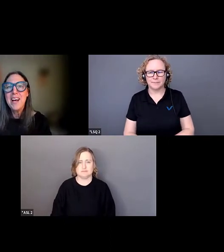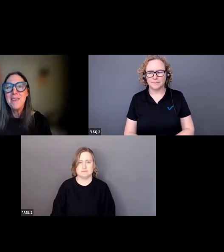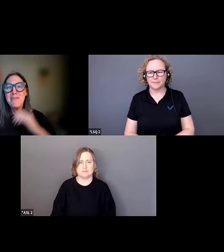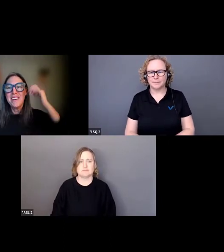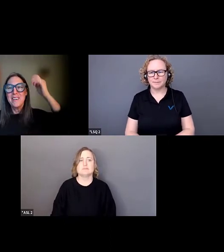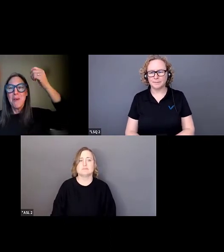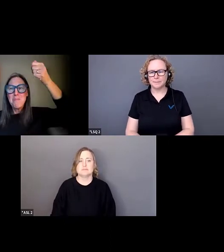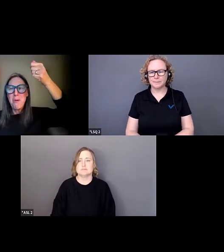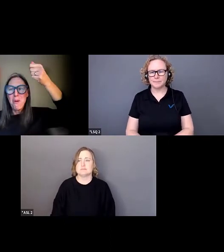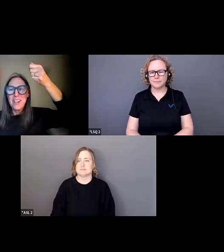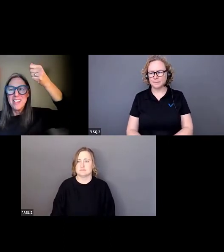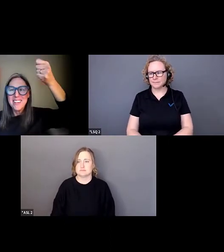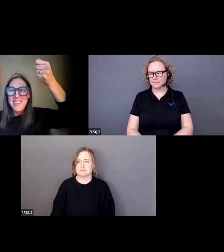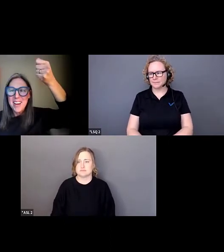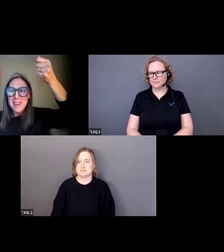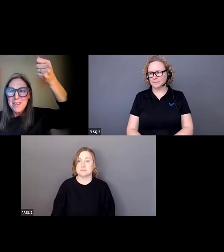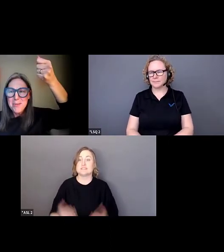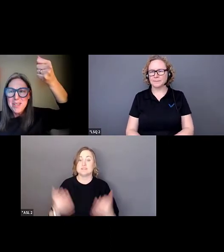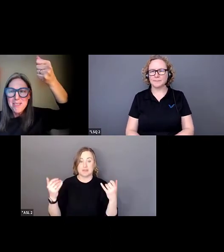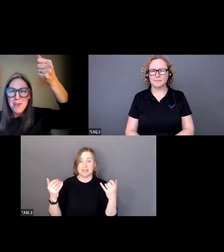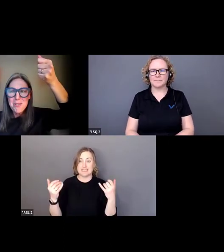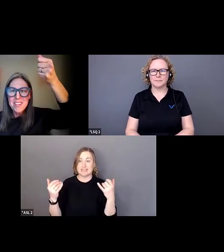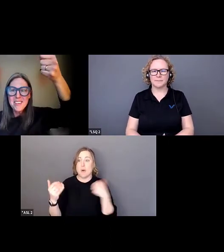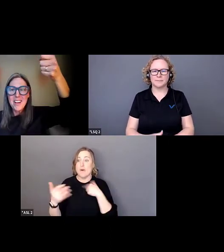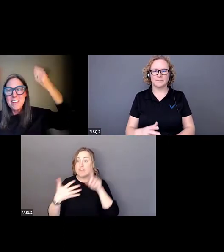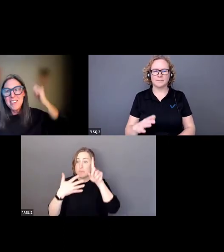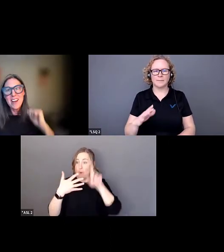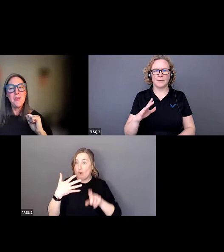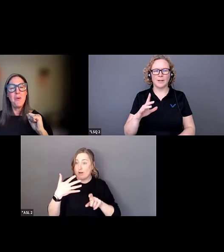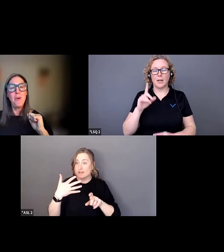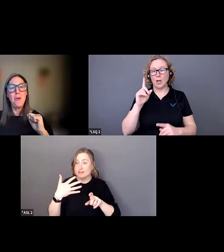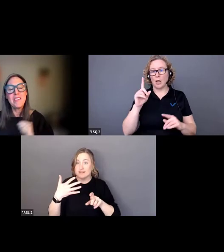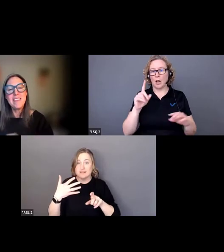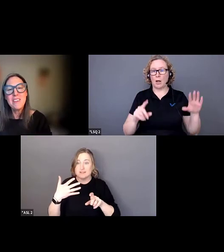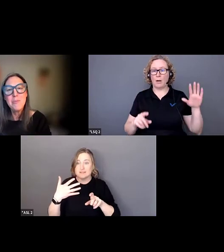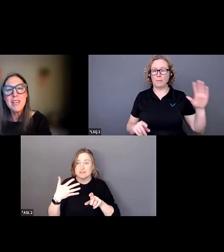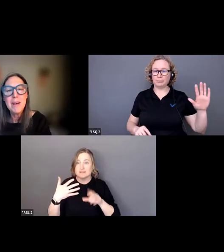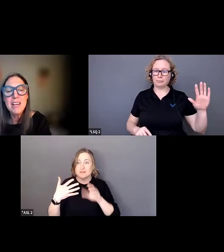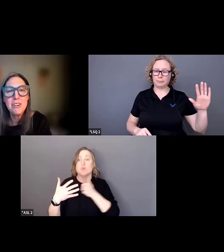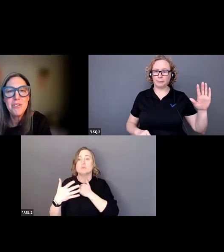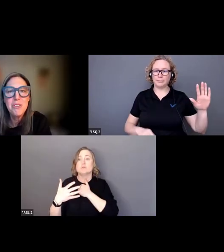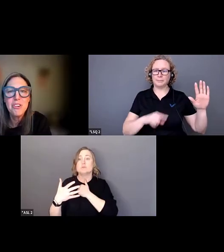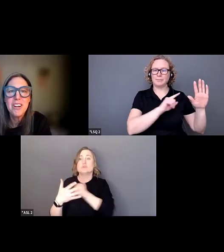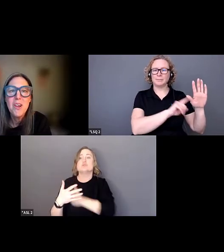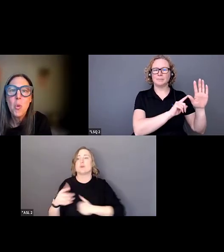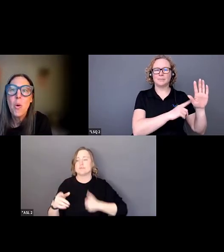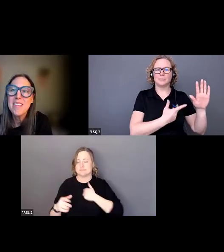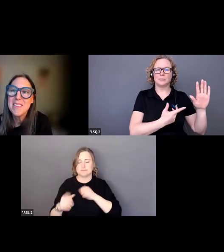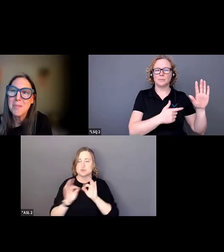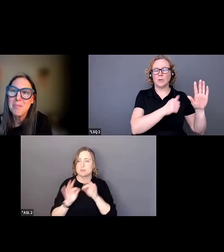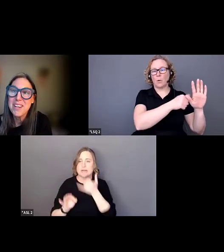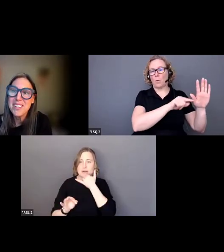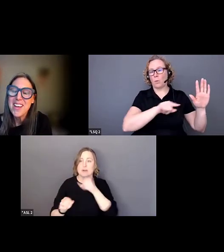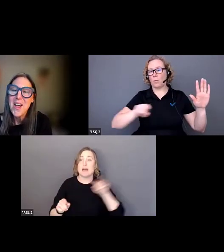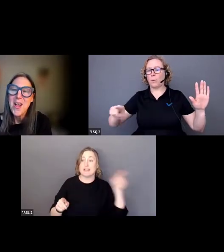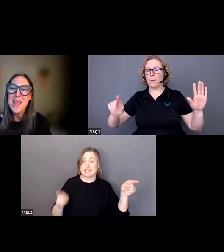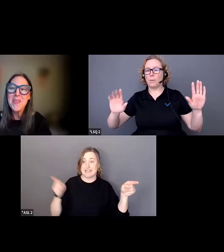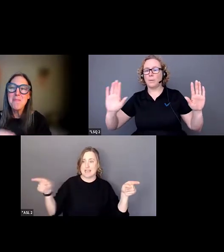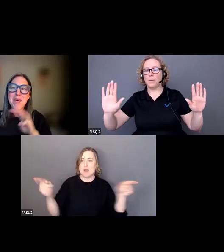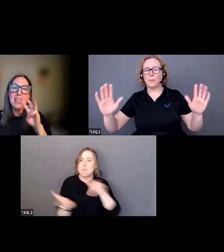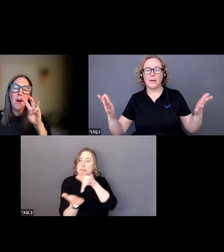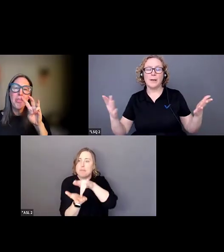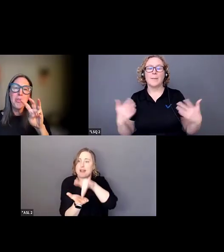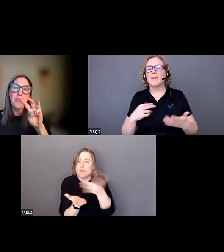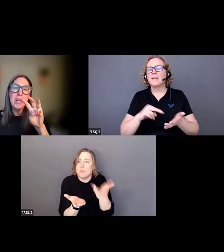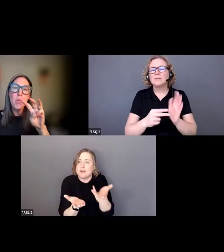So we have one pole that I'm assuming is folks that's not us. The other pole, this yet to be imagined future. What's in the middle? In